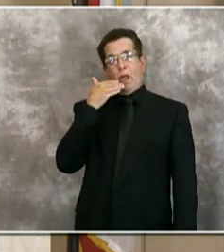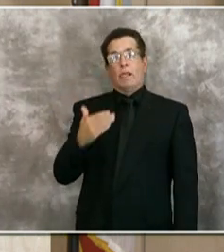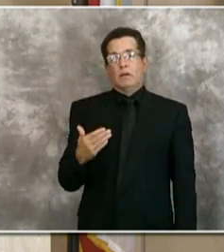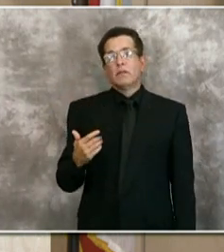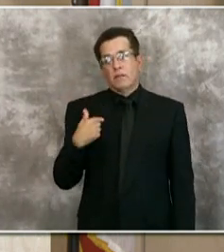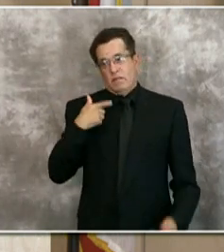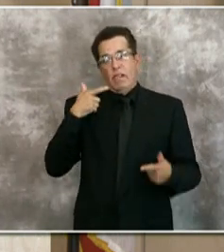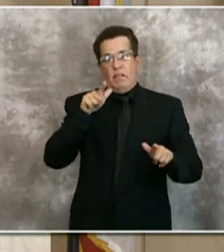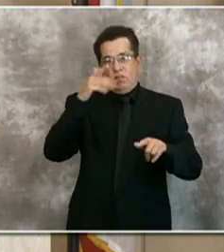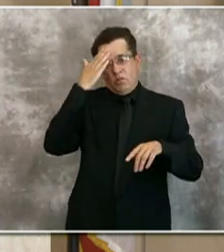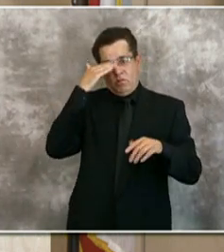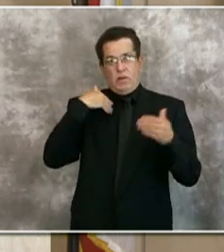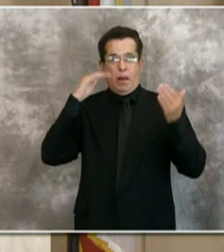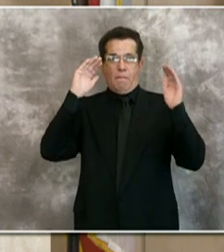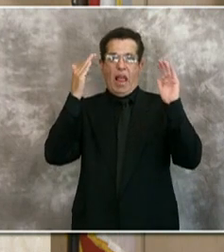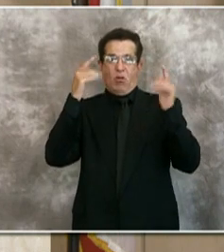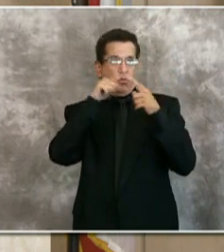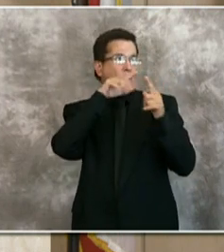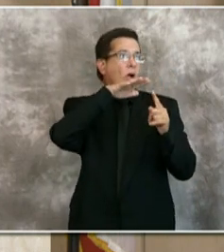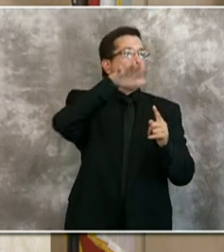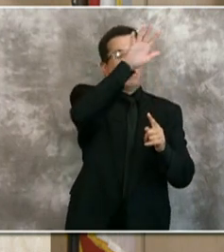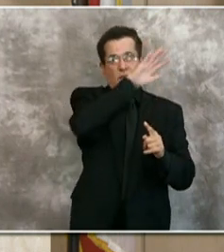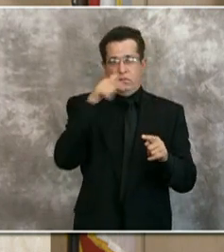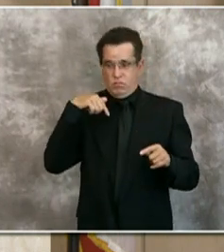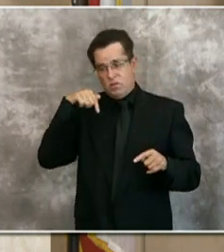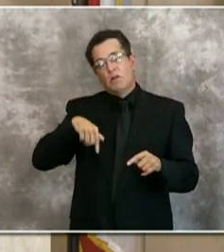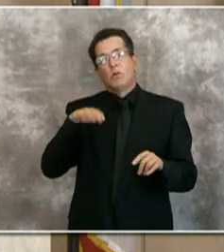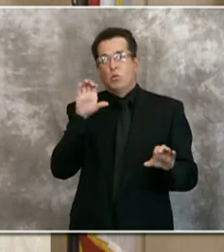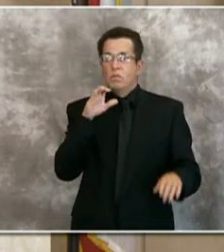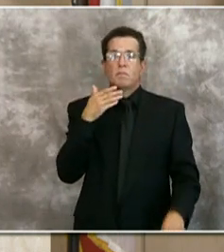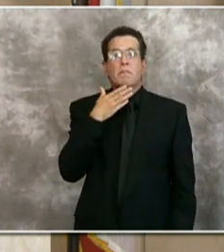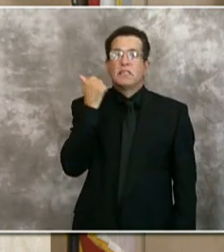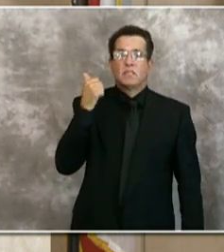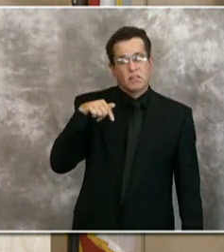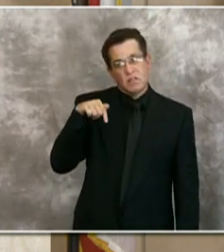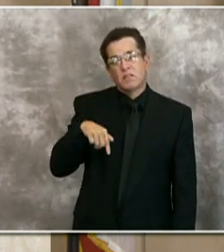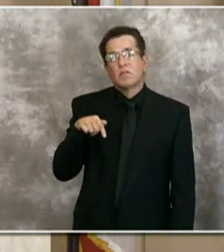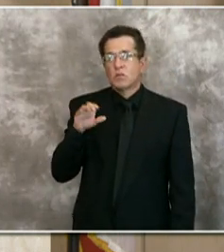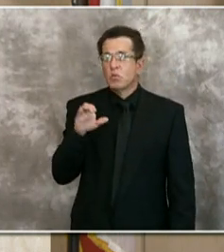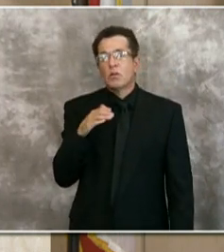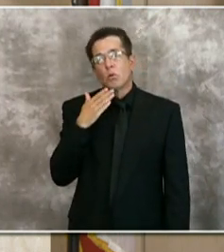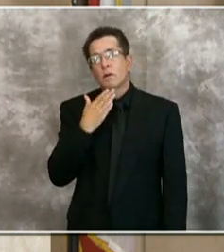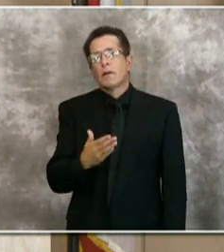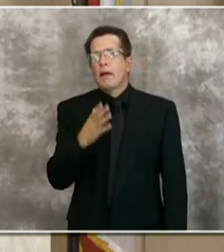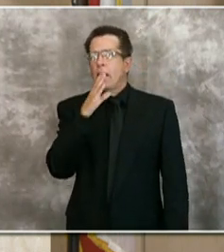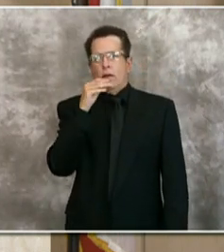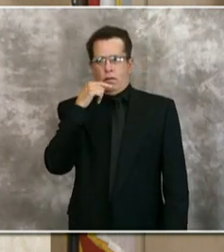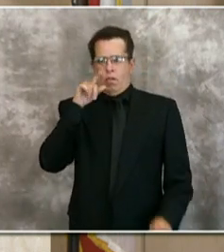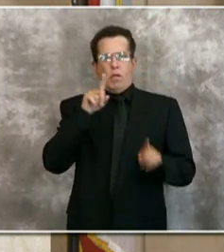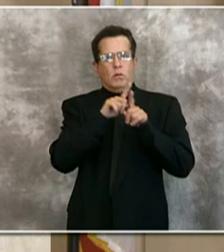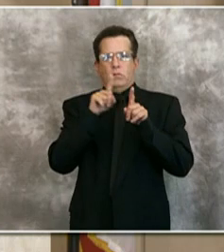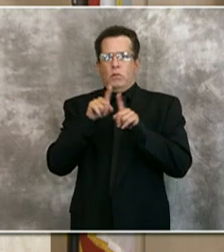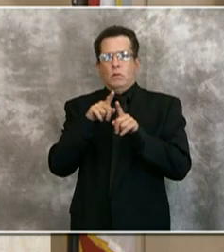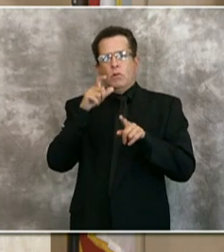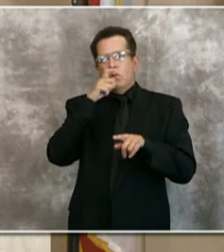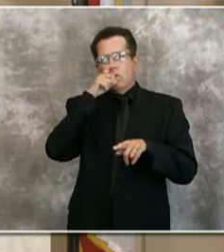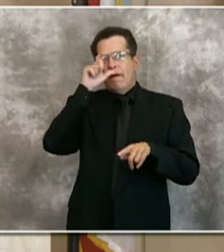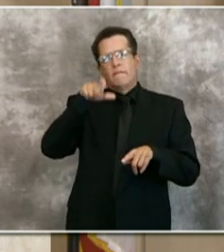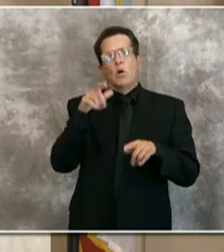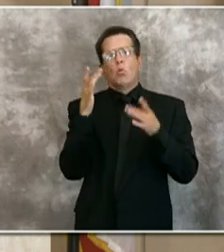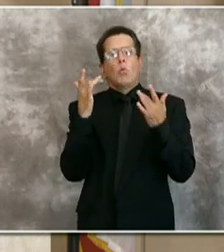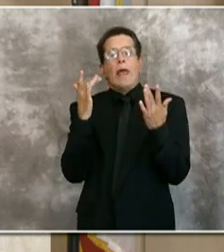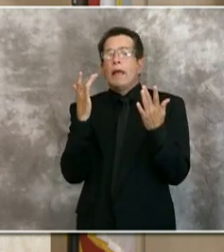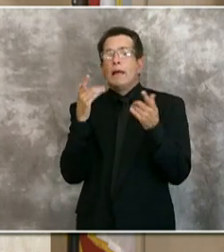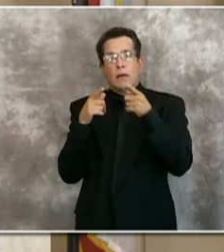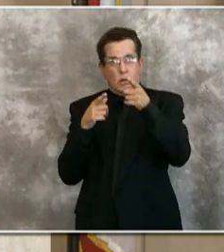I just have to say that. But it gives me an opportunity to also say that we don't need to wait to be